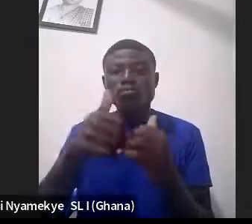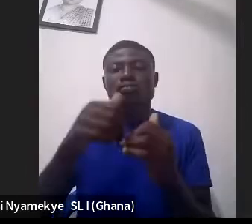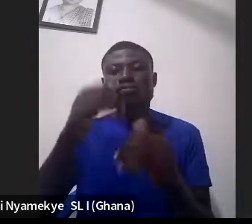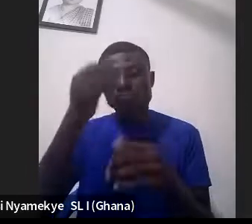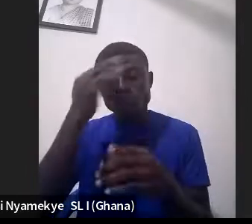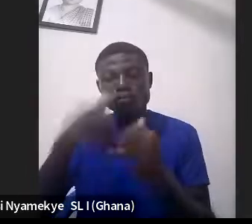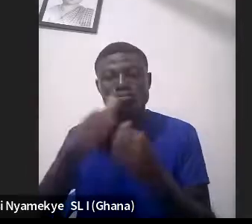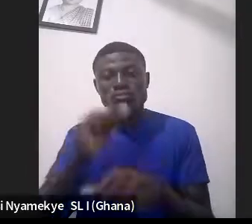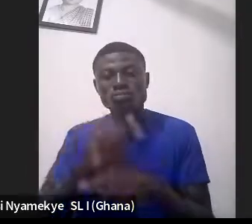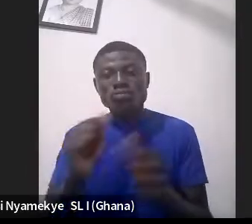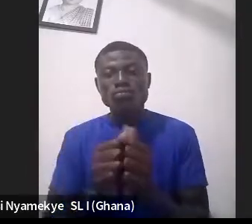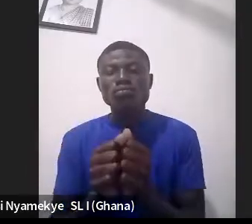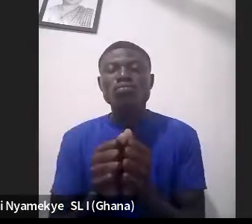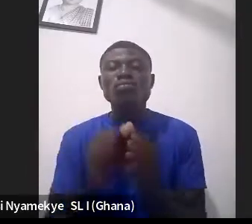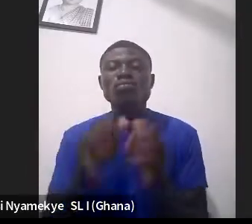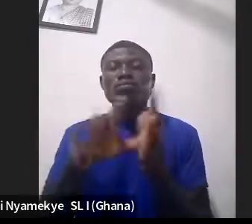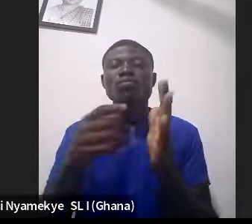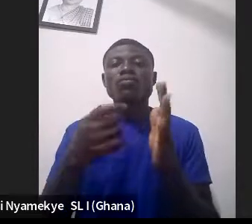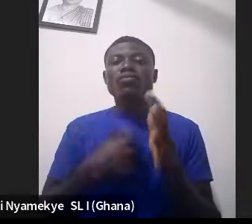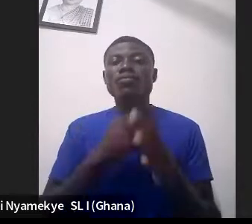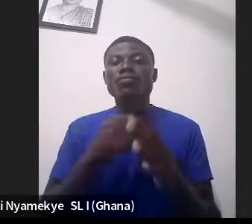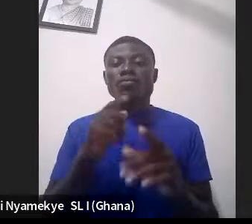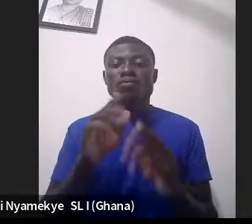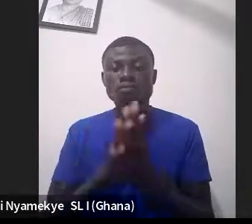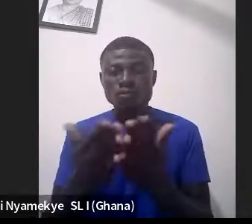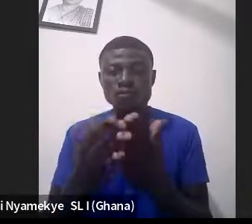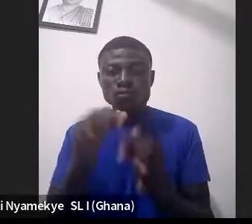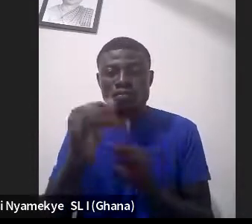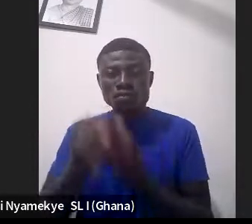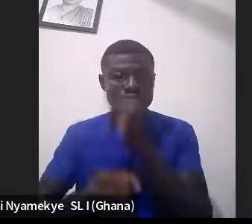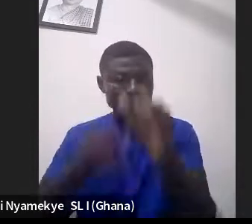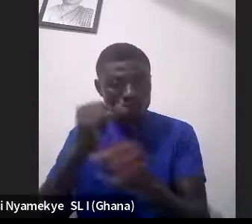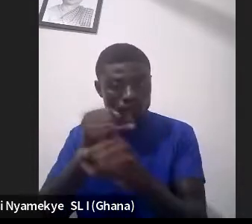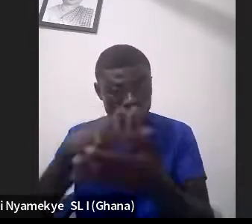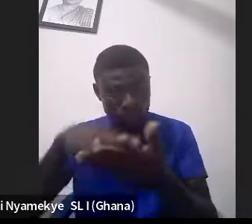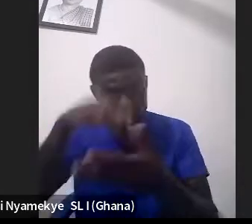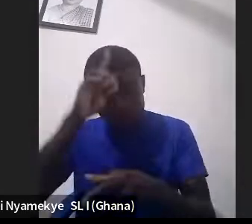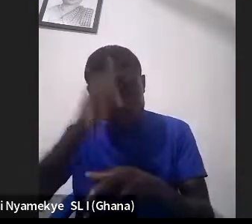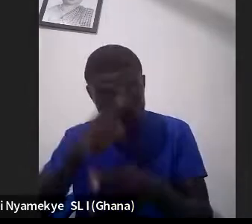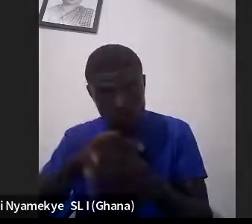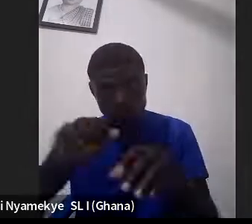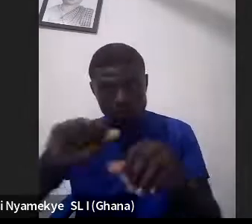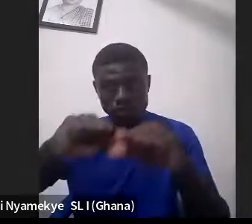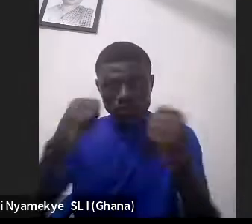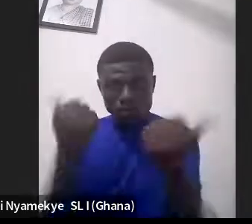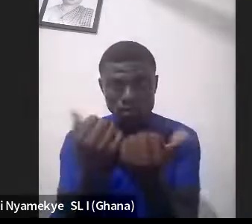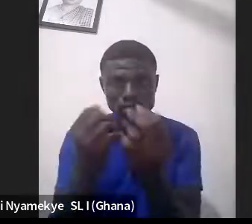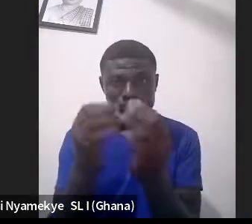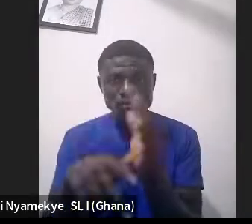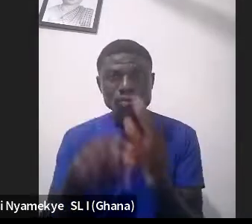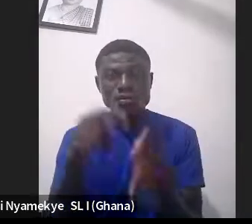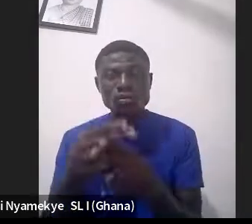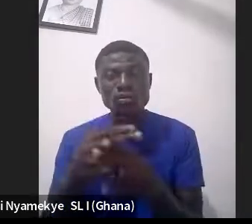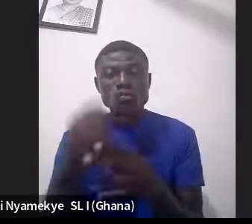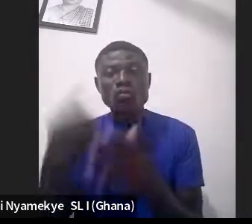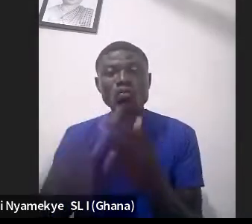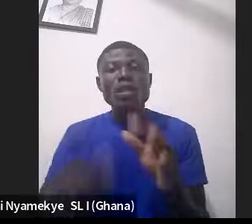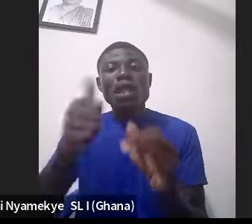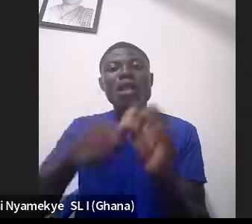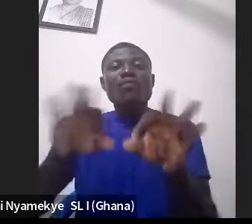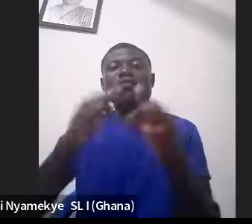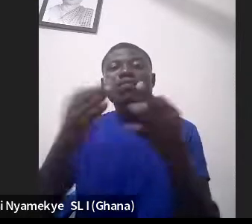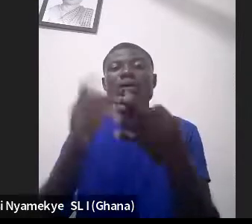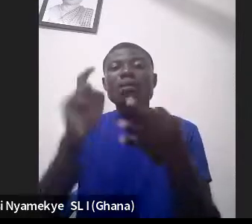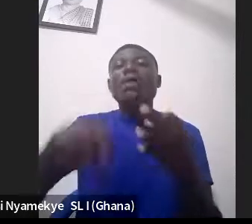book, not a book, but by the International Dyslexia Association, and it's called What Every Family Should Know, and it's a